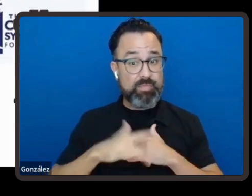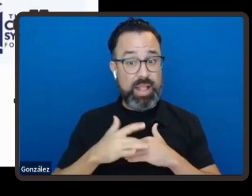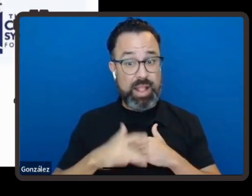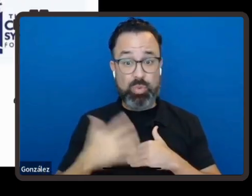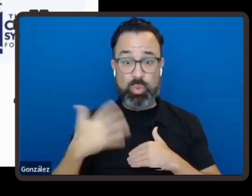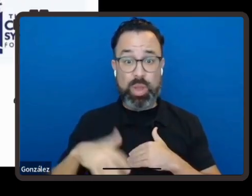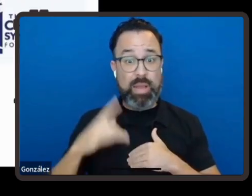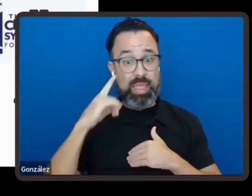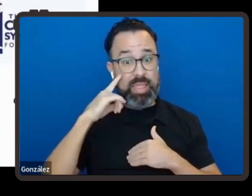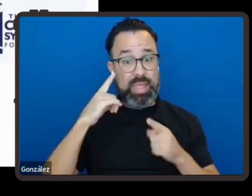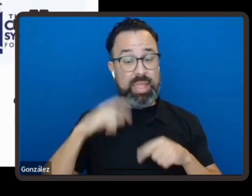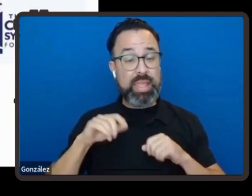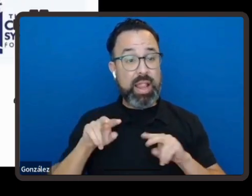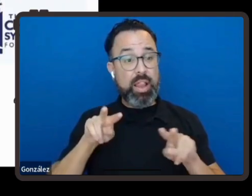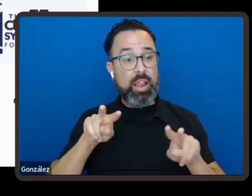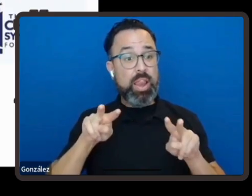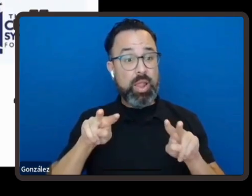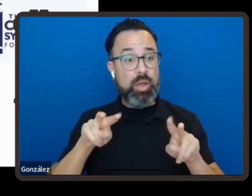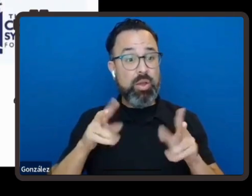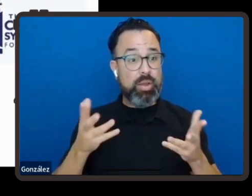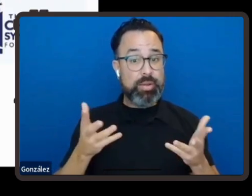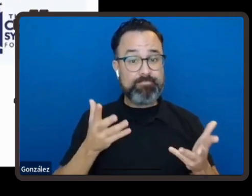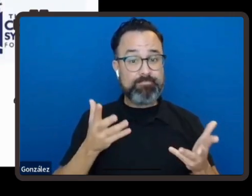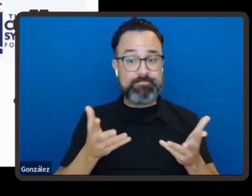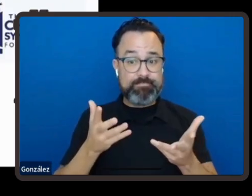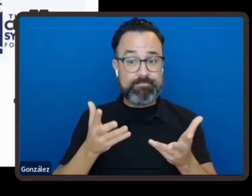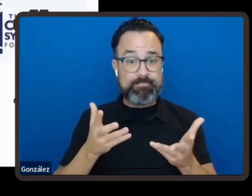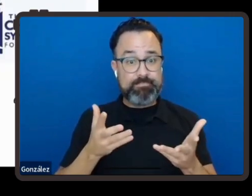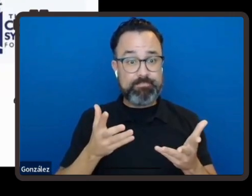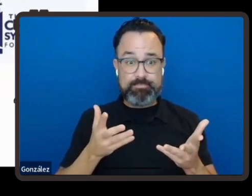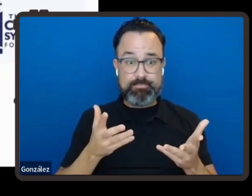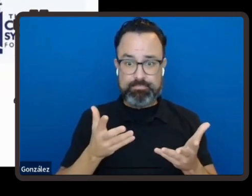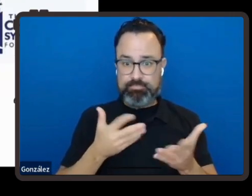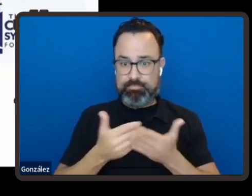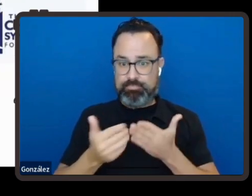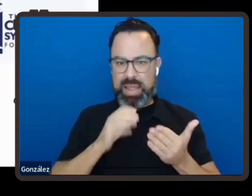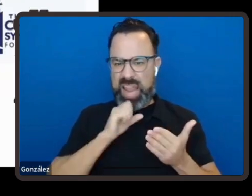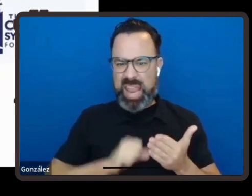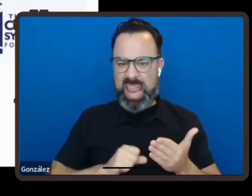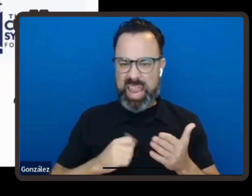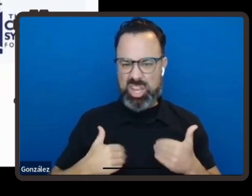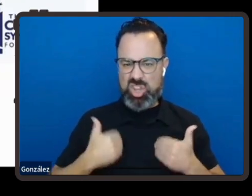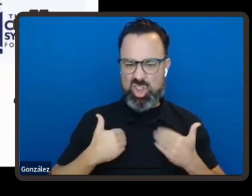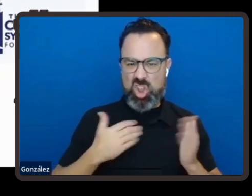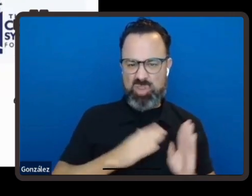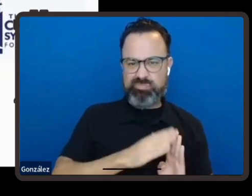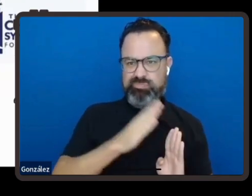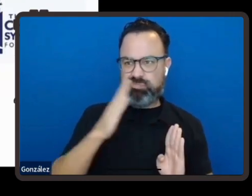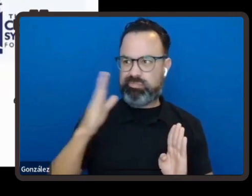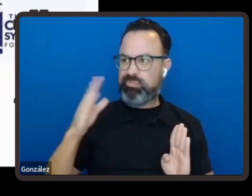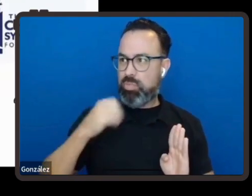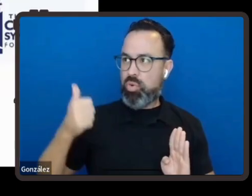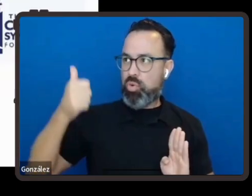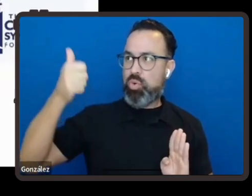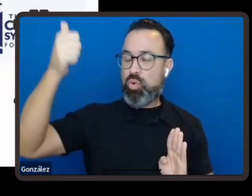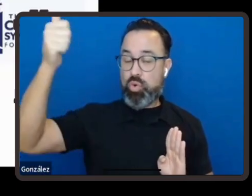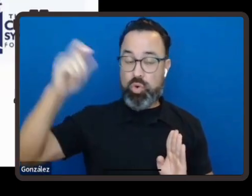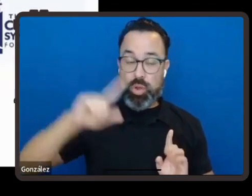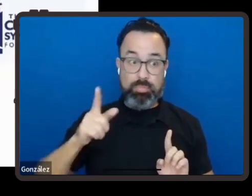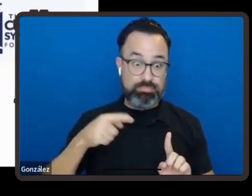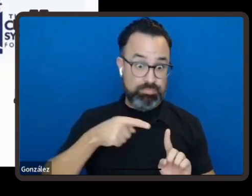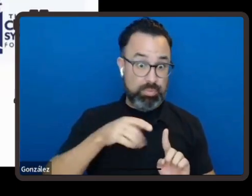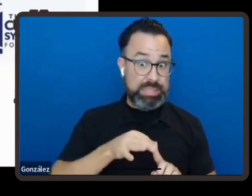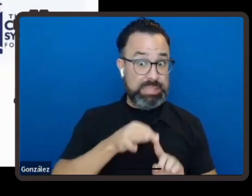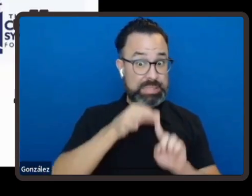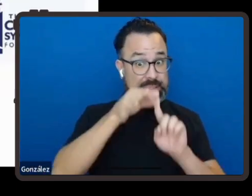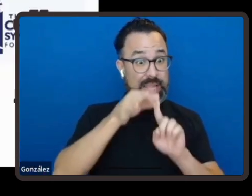looked at as something from young to older, but particularly in adolescent when the growth spurt, but often growth spurts happen